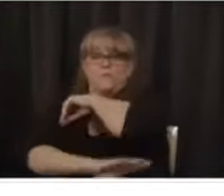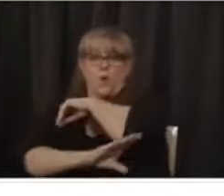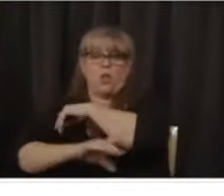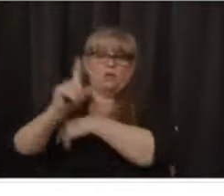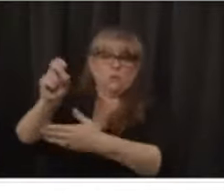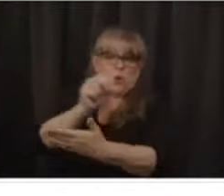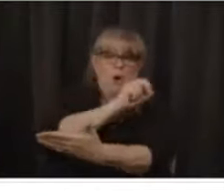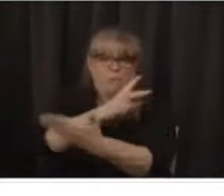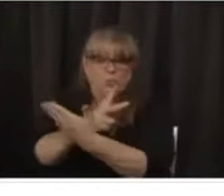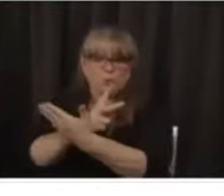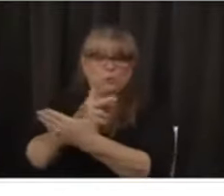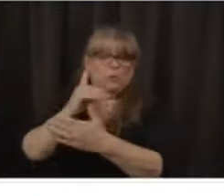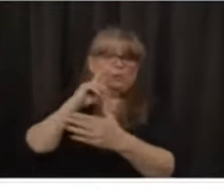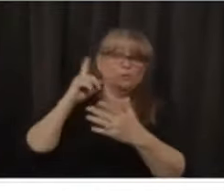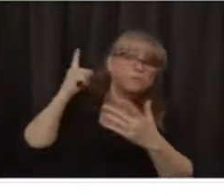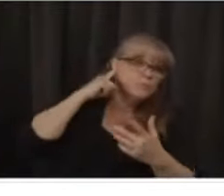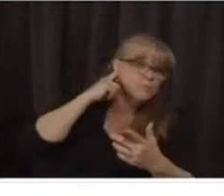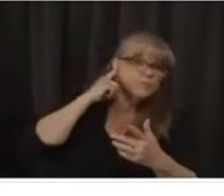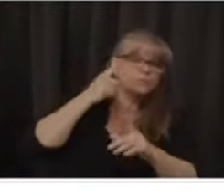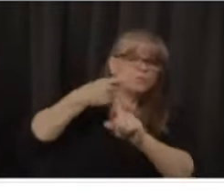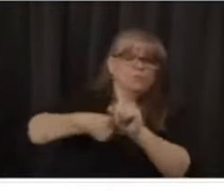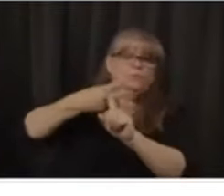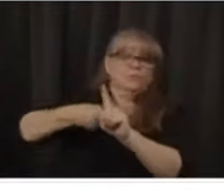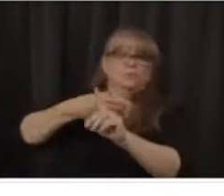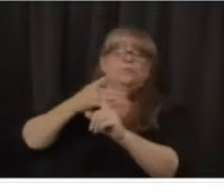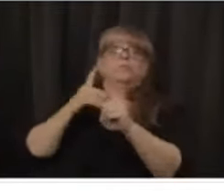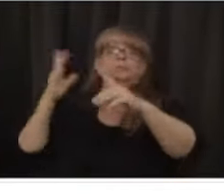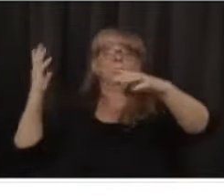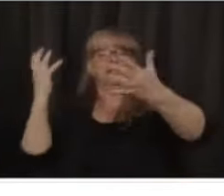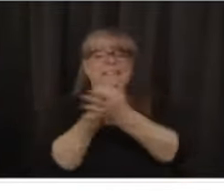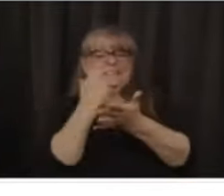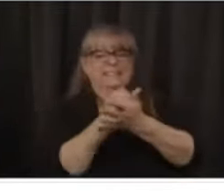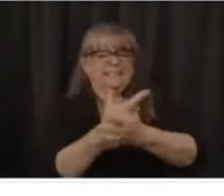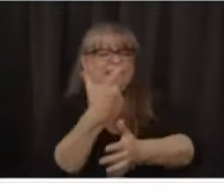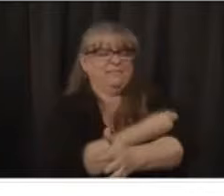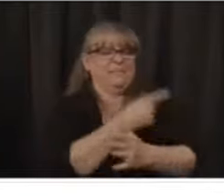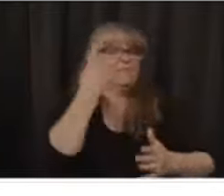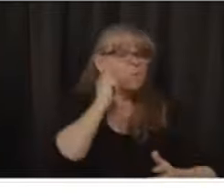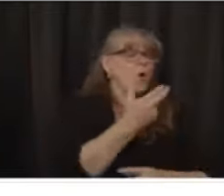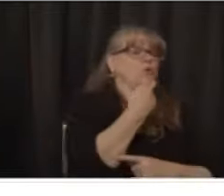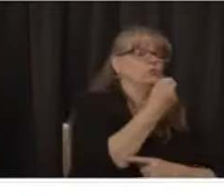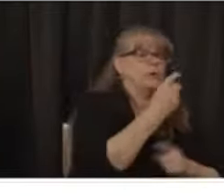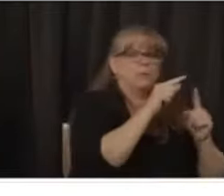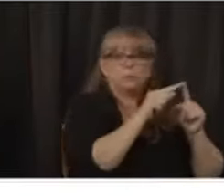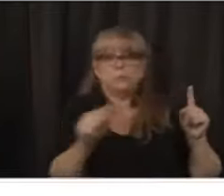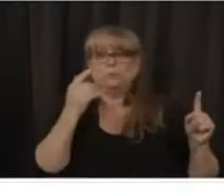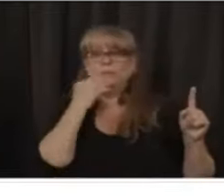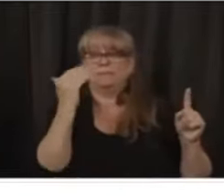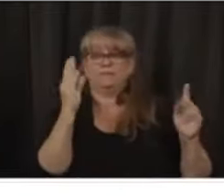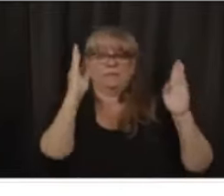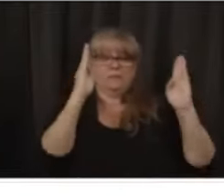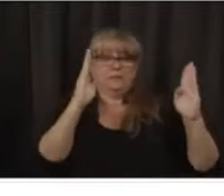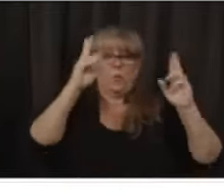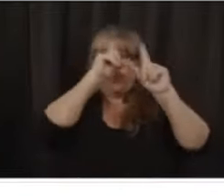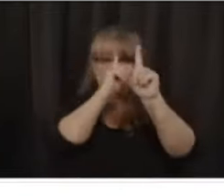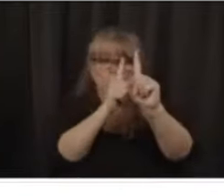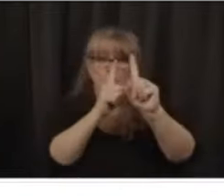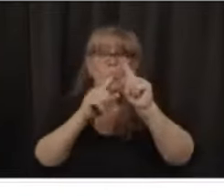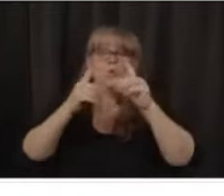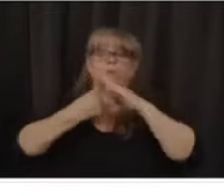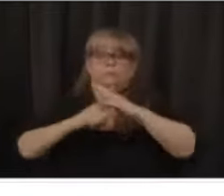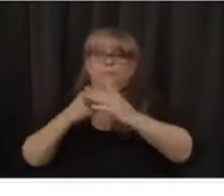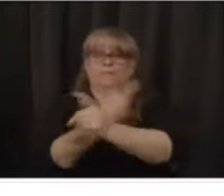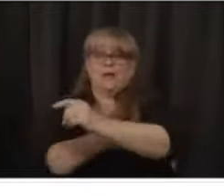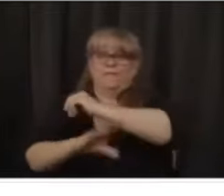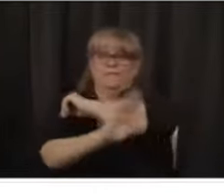two so that there's time for 12 to 15-year-olds to get their 2 doses before school starts. But right now, 16 and 17-year-olds